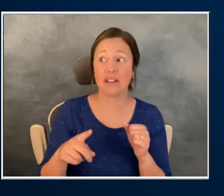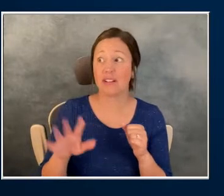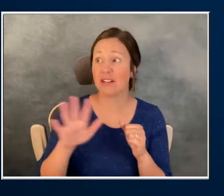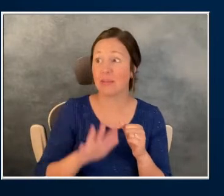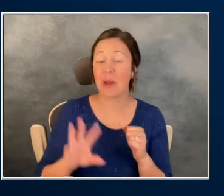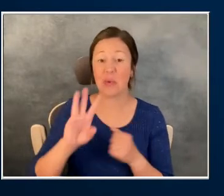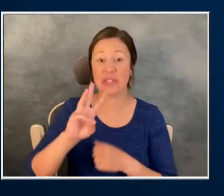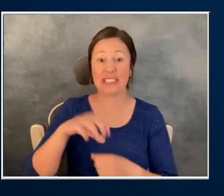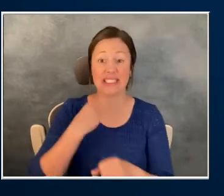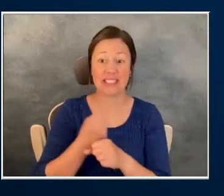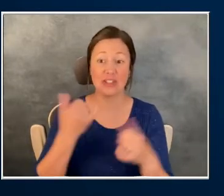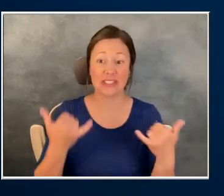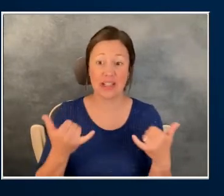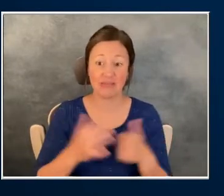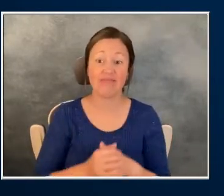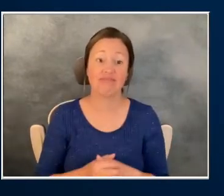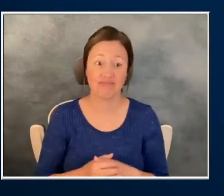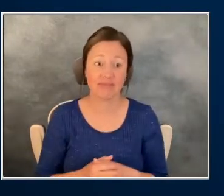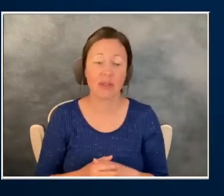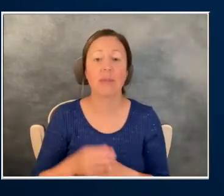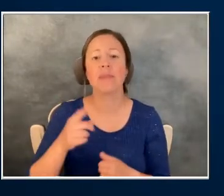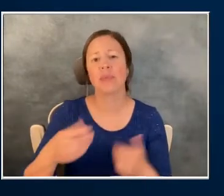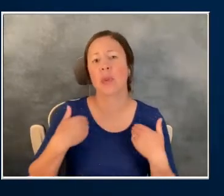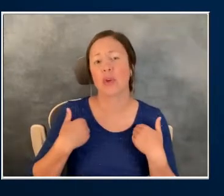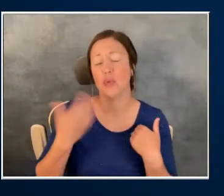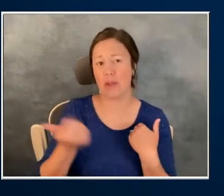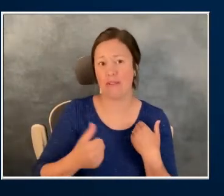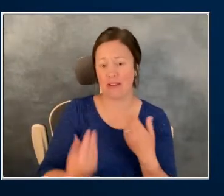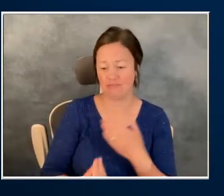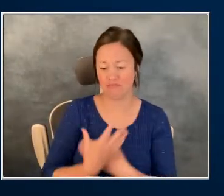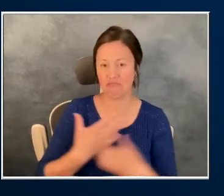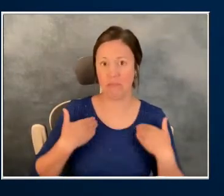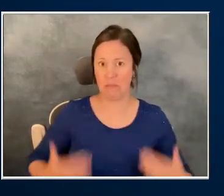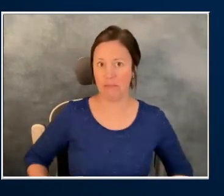6 years. Do you have side effects from them?